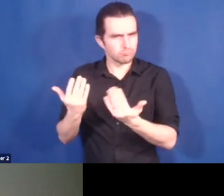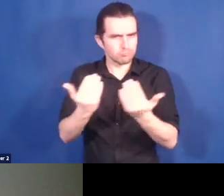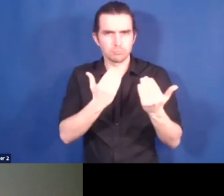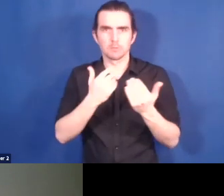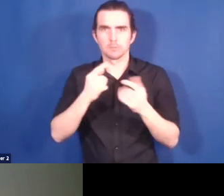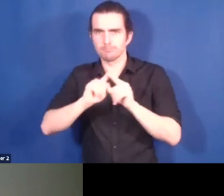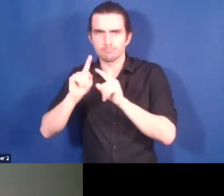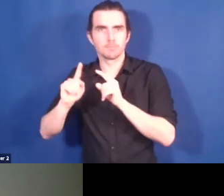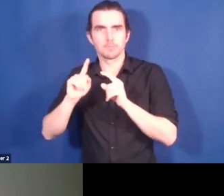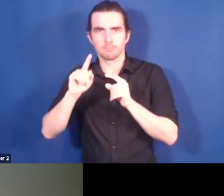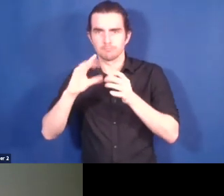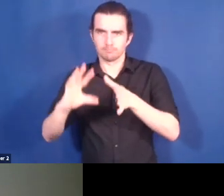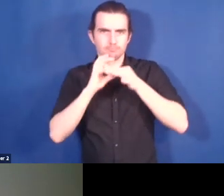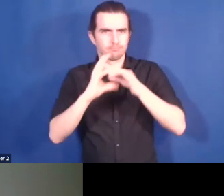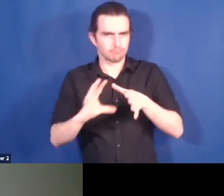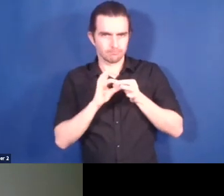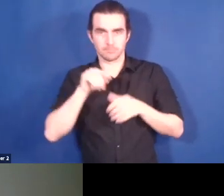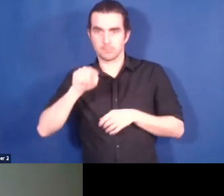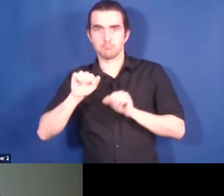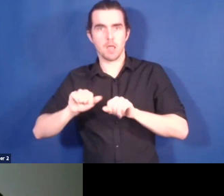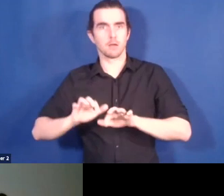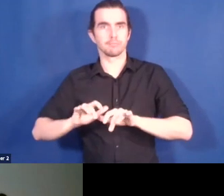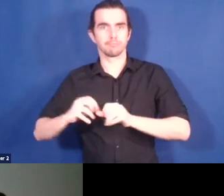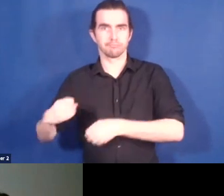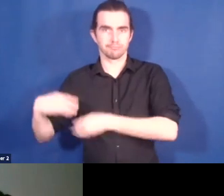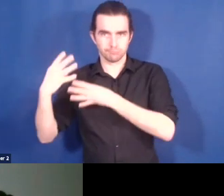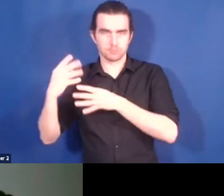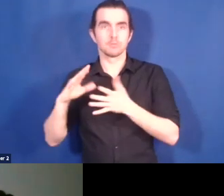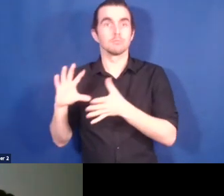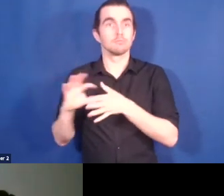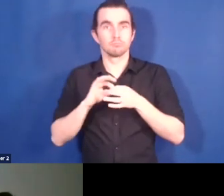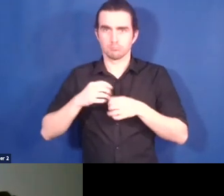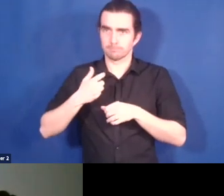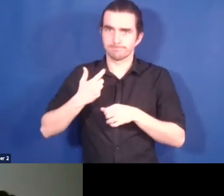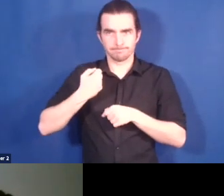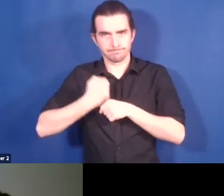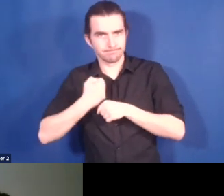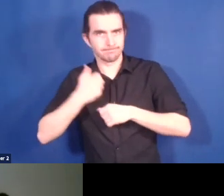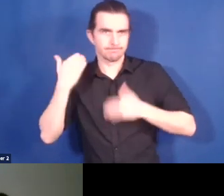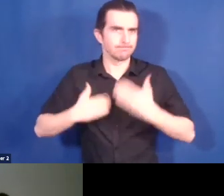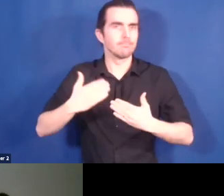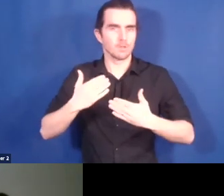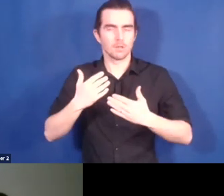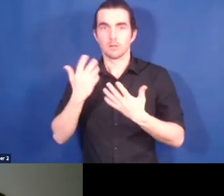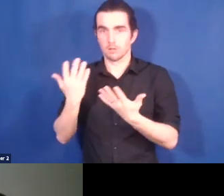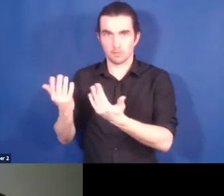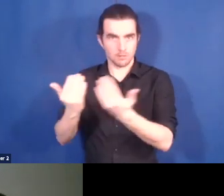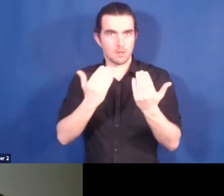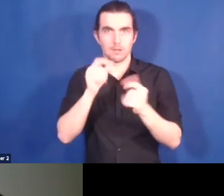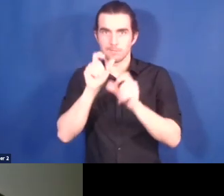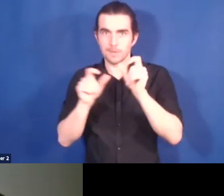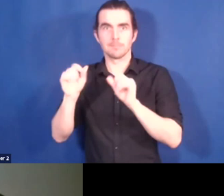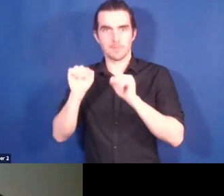most especially those that offer that complementary pathway, so the ability to stay in the country longer term. And